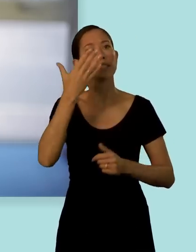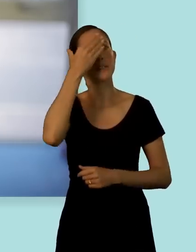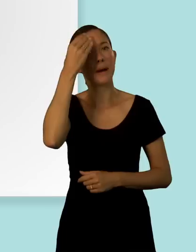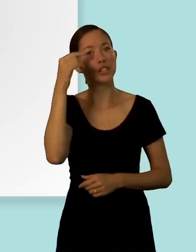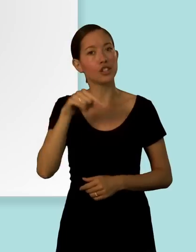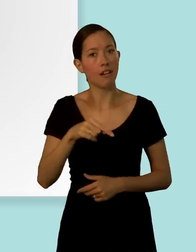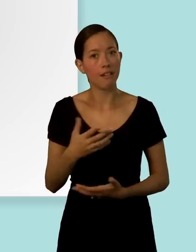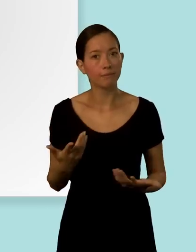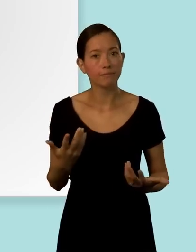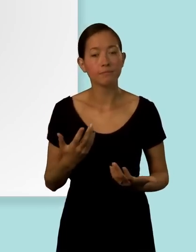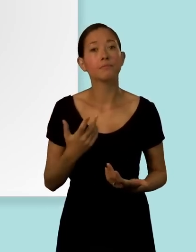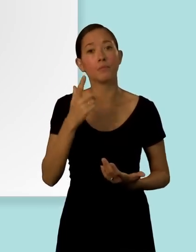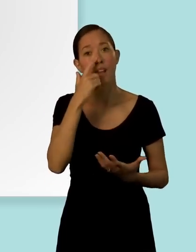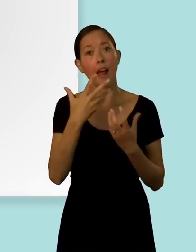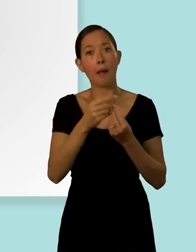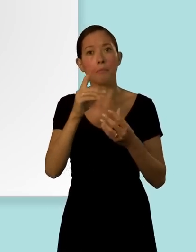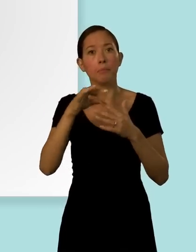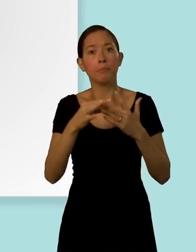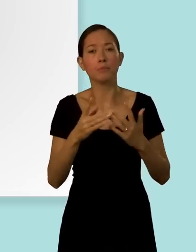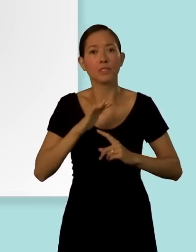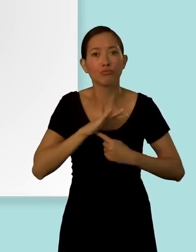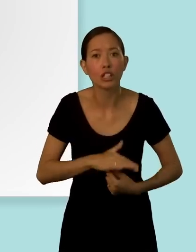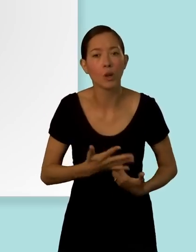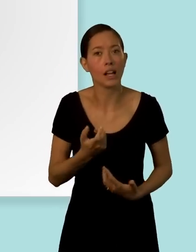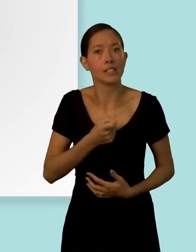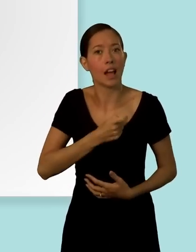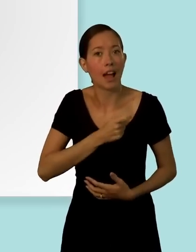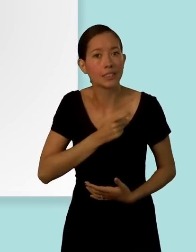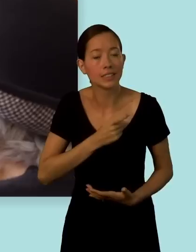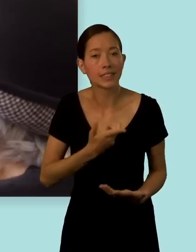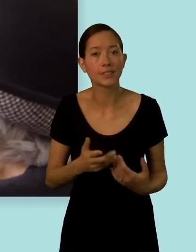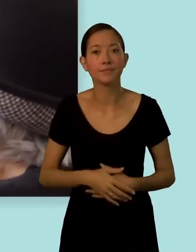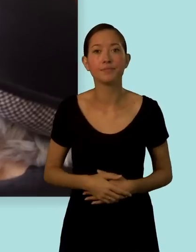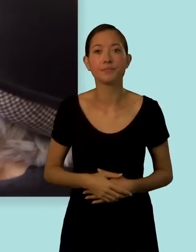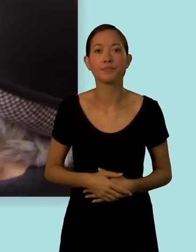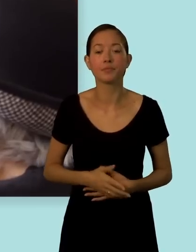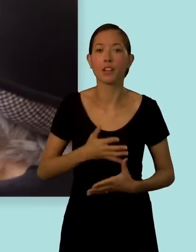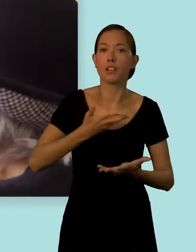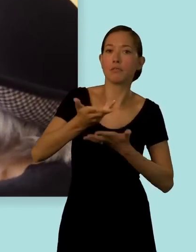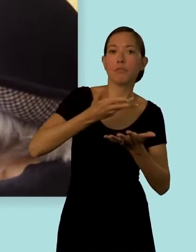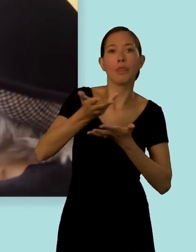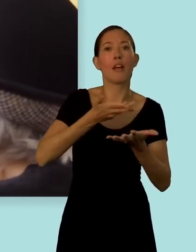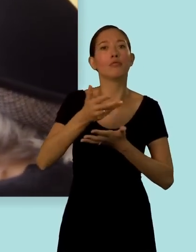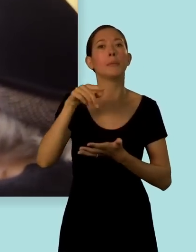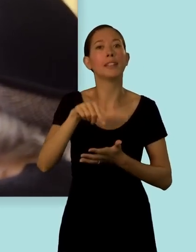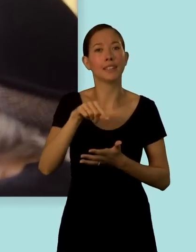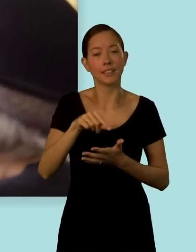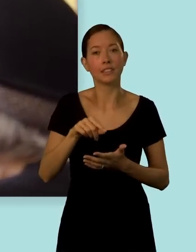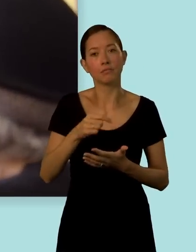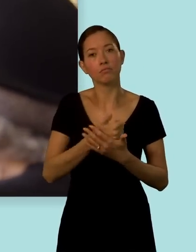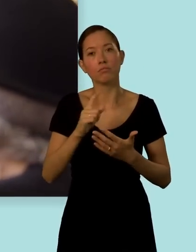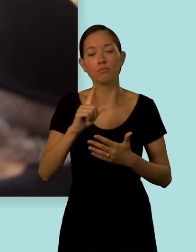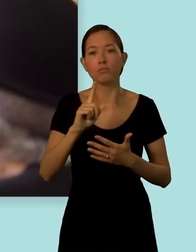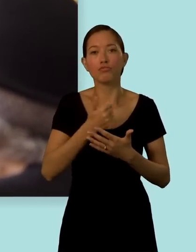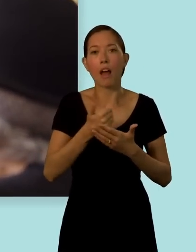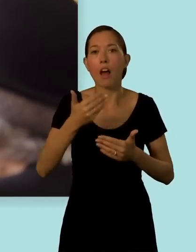dementia. They may also help with symptoms of depression or anxiety. Talking therapies typically involve regular sessions